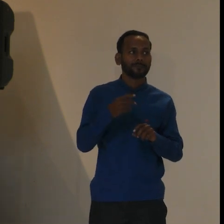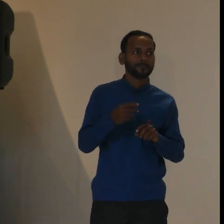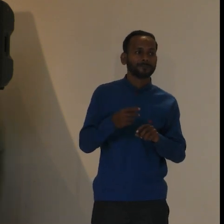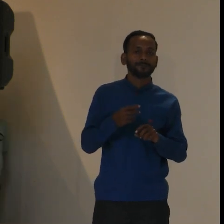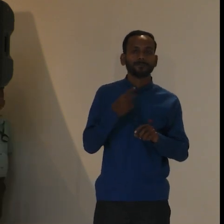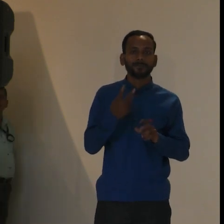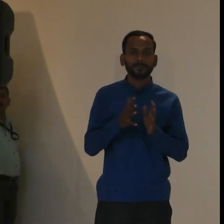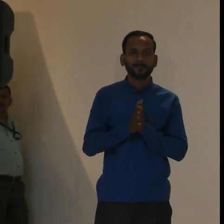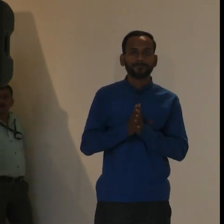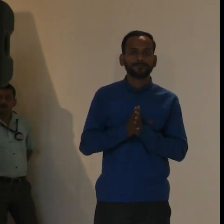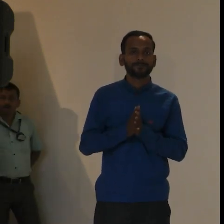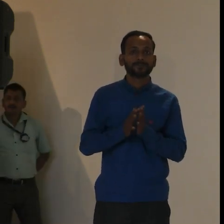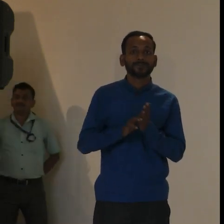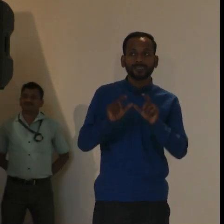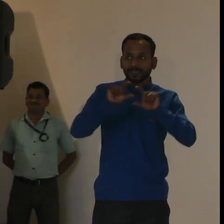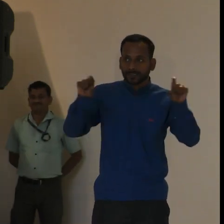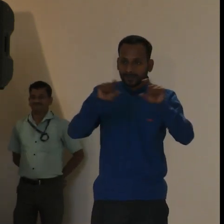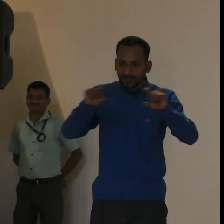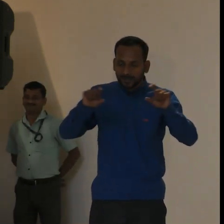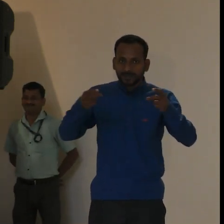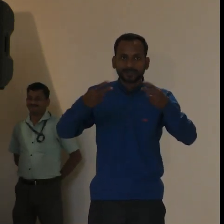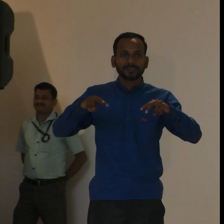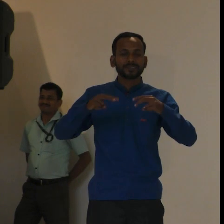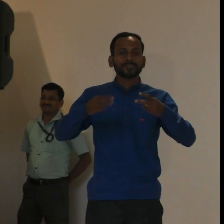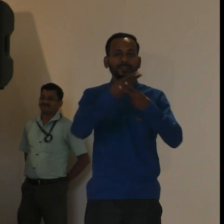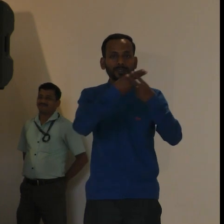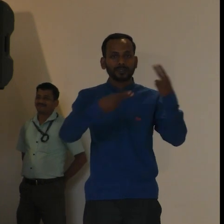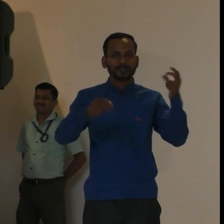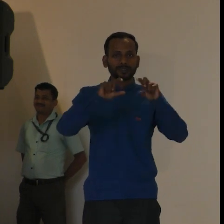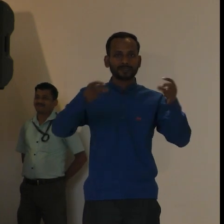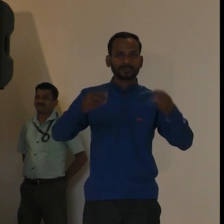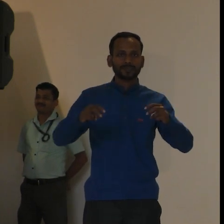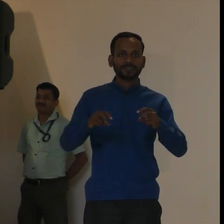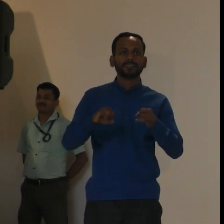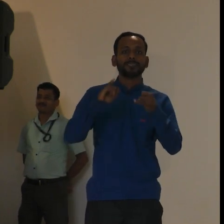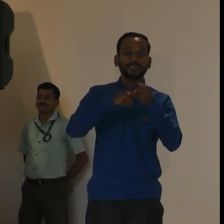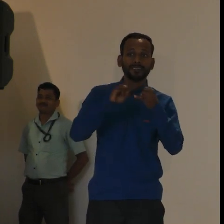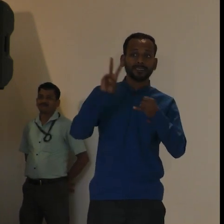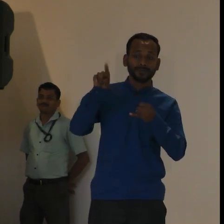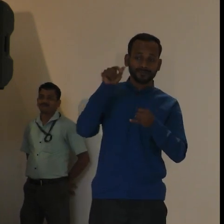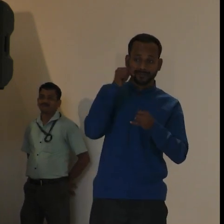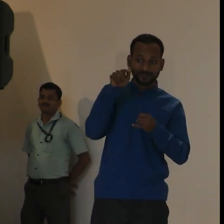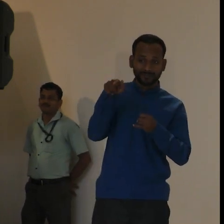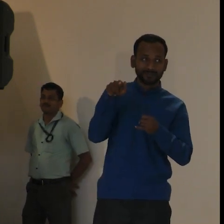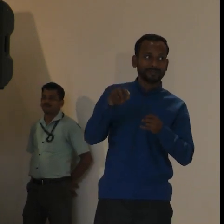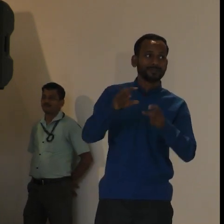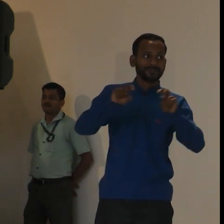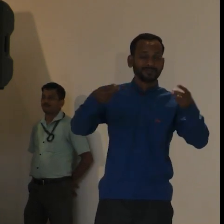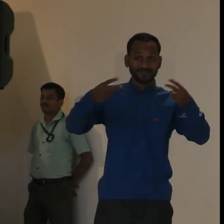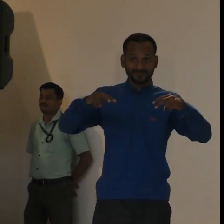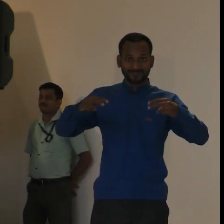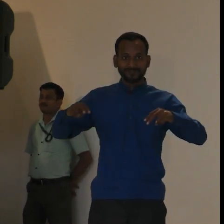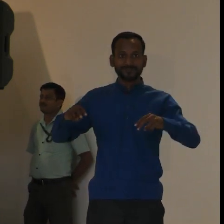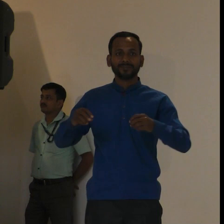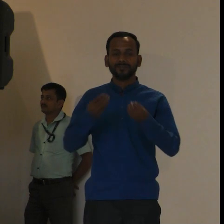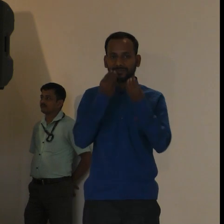a voiceover and a narration to tell the story of S.L. Bhatia. So now my film will be bilingual and it